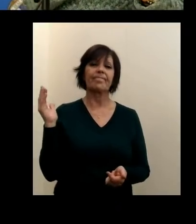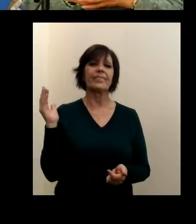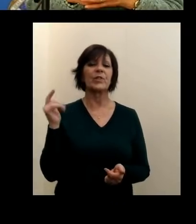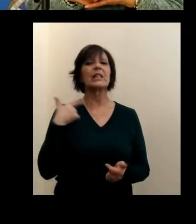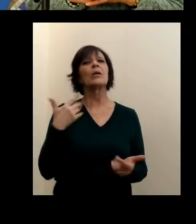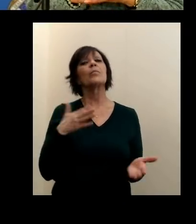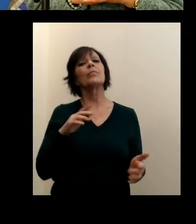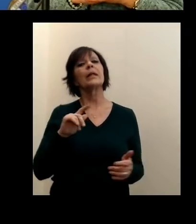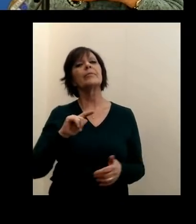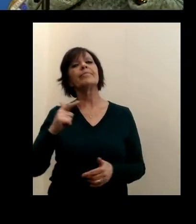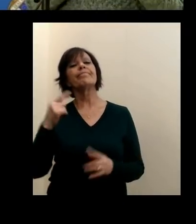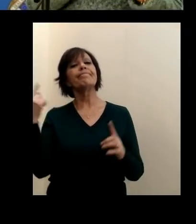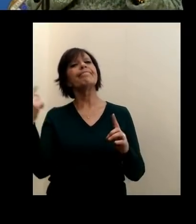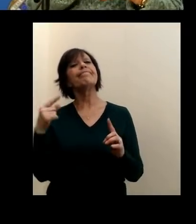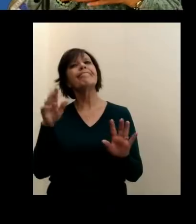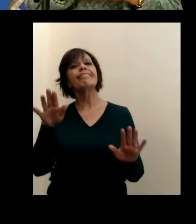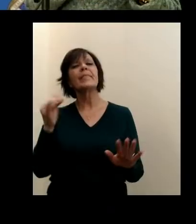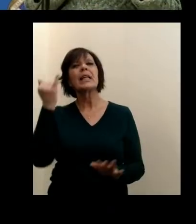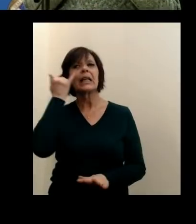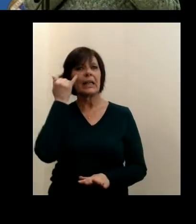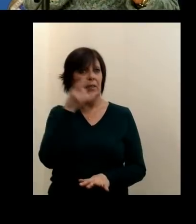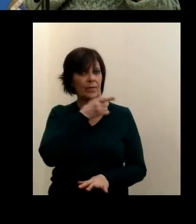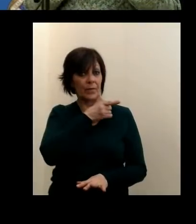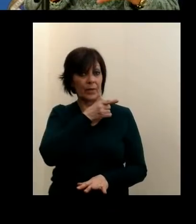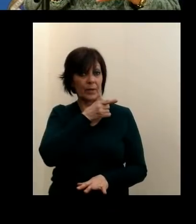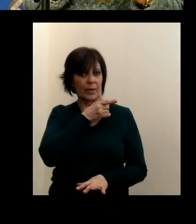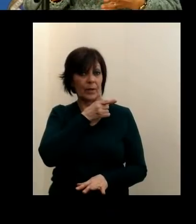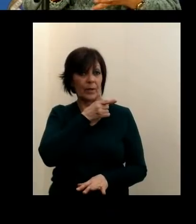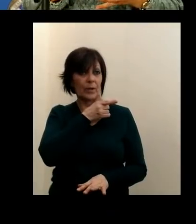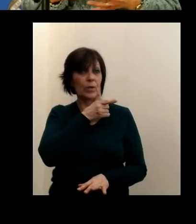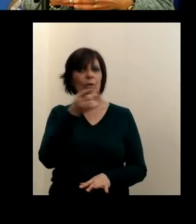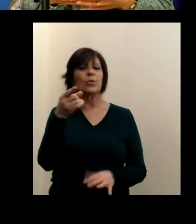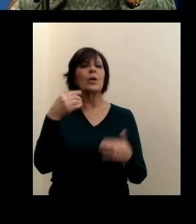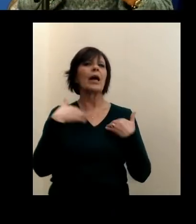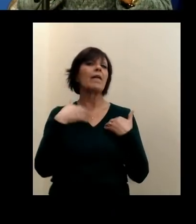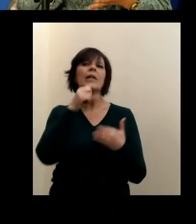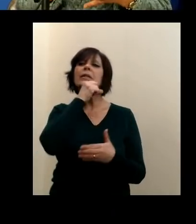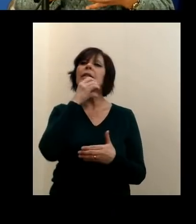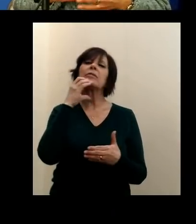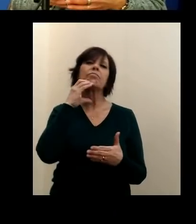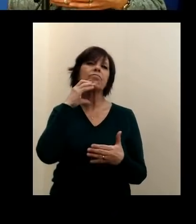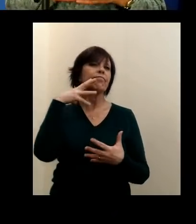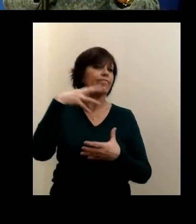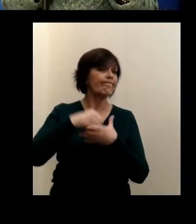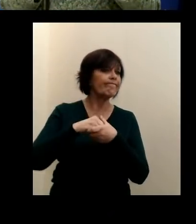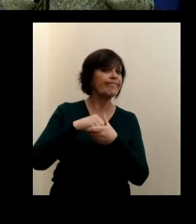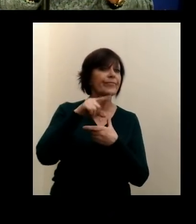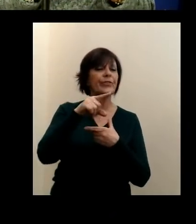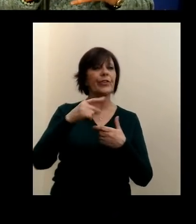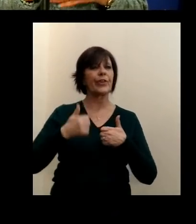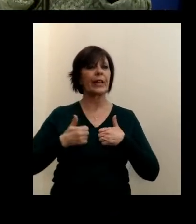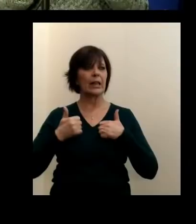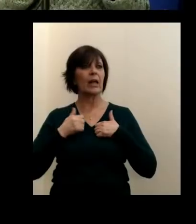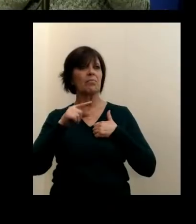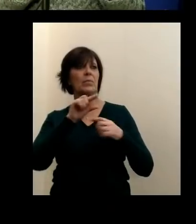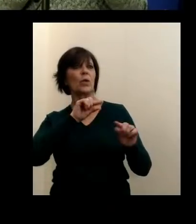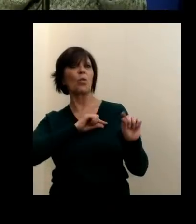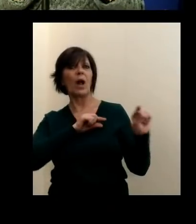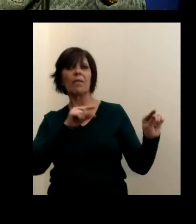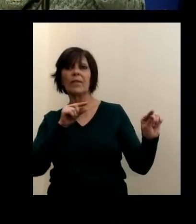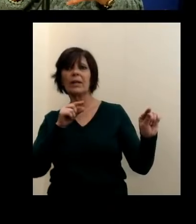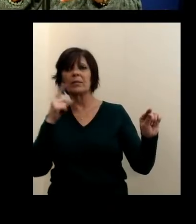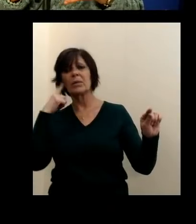my next point is if you have a senior in your life who is eligible for a vaccine because